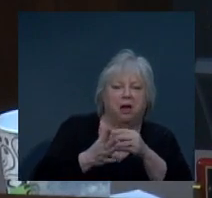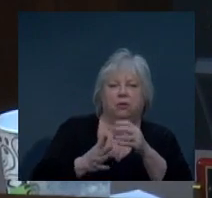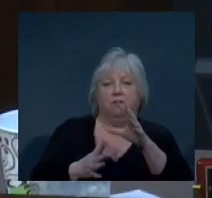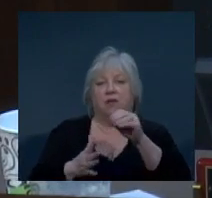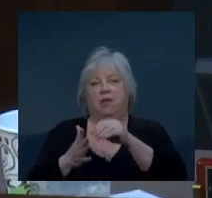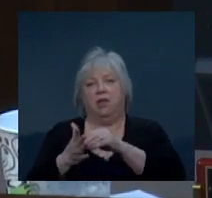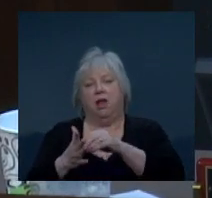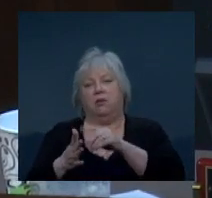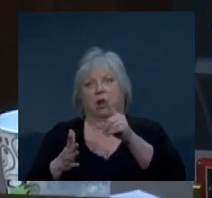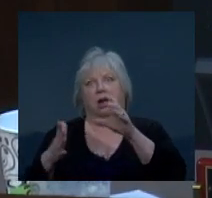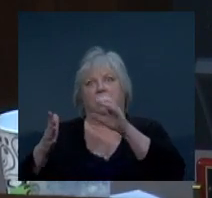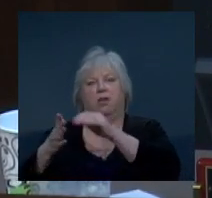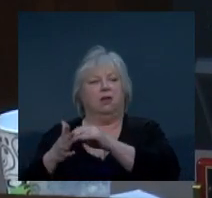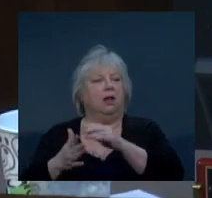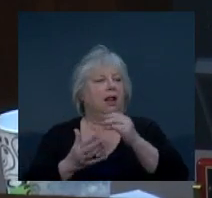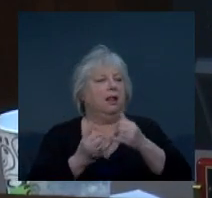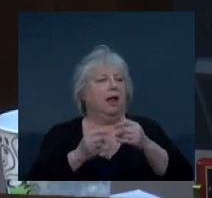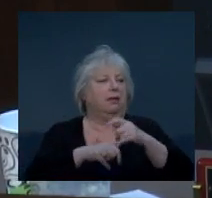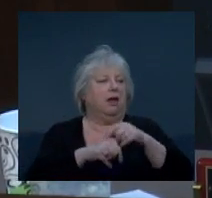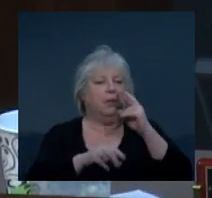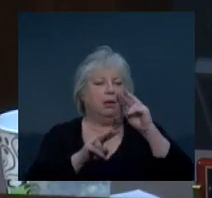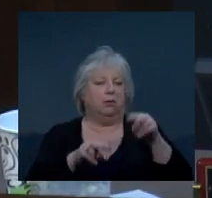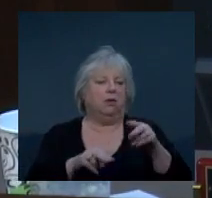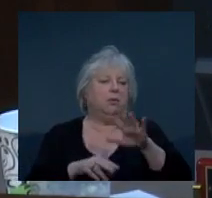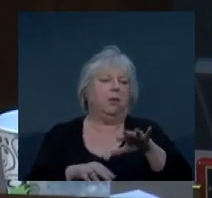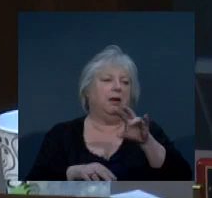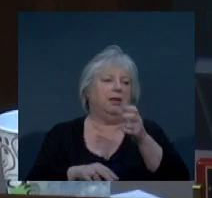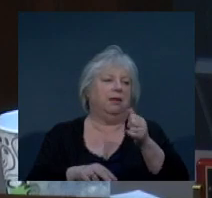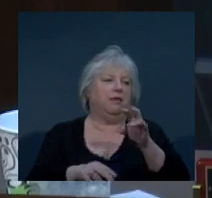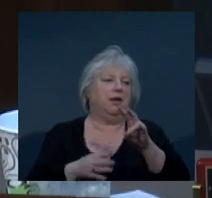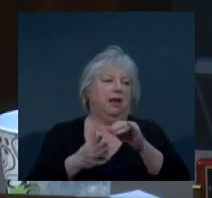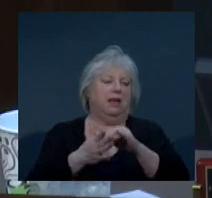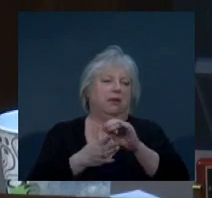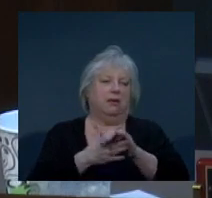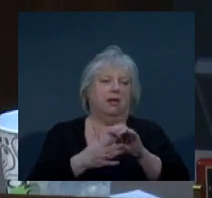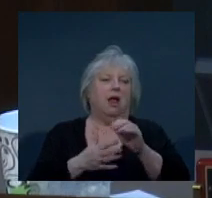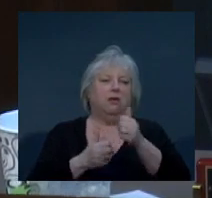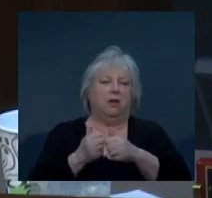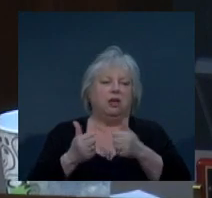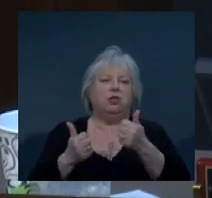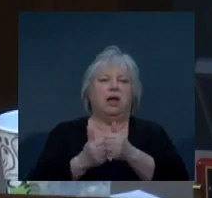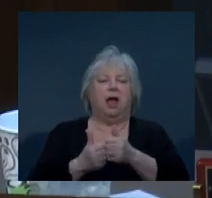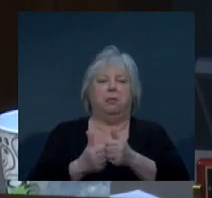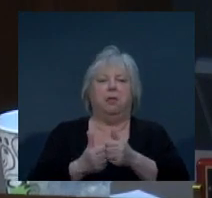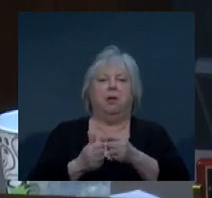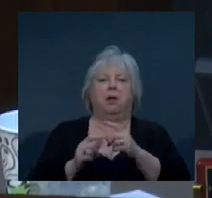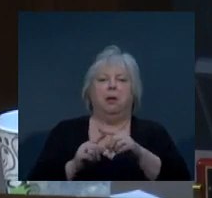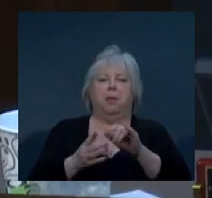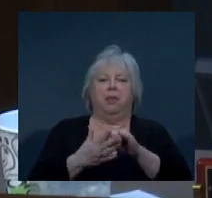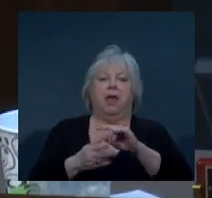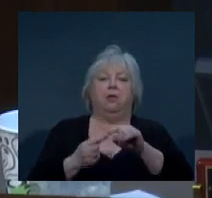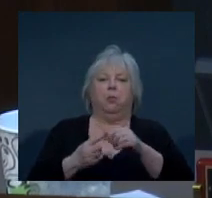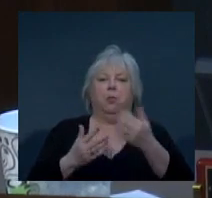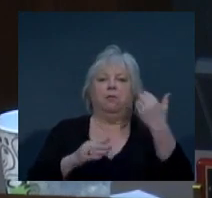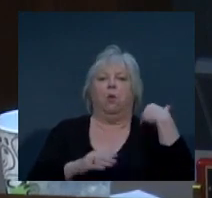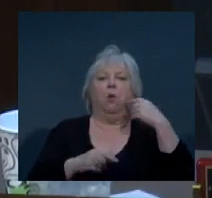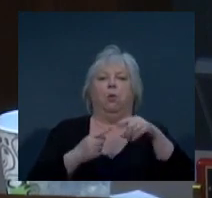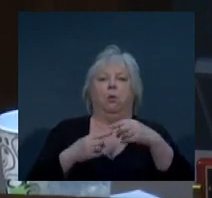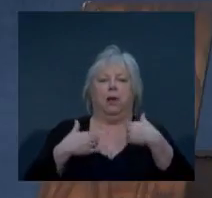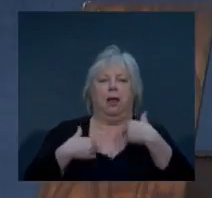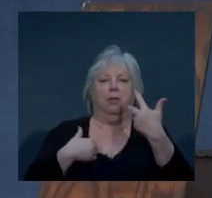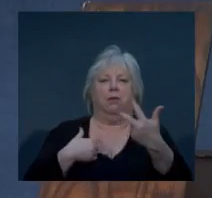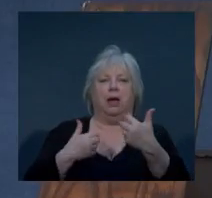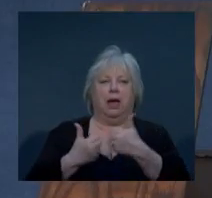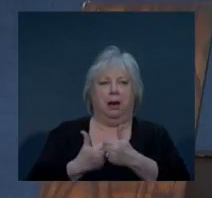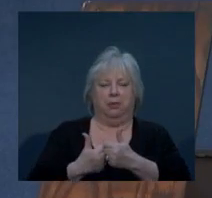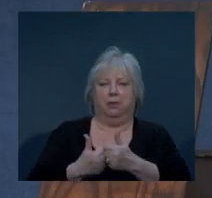50,000, 100,000. Last time I looked at the amount, it was $17,000 a game. A game, okay. But that's when we had 3 games.